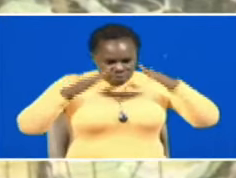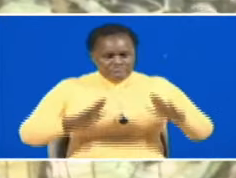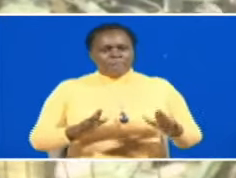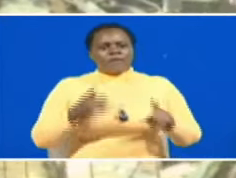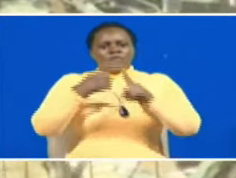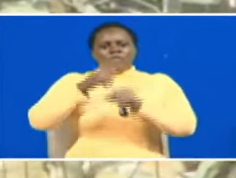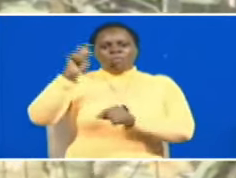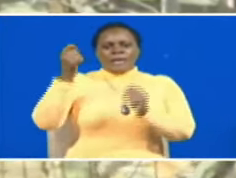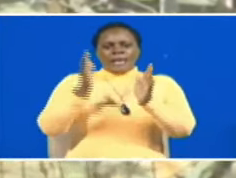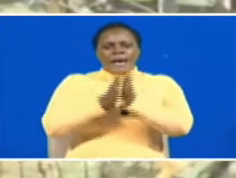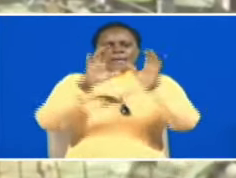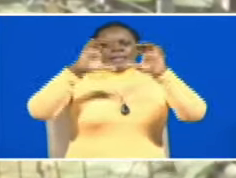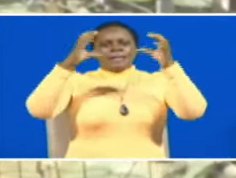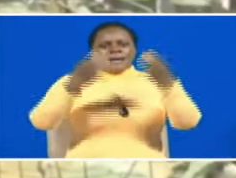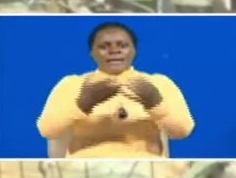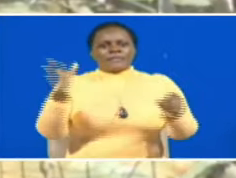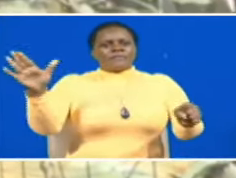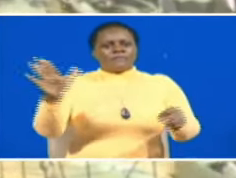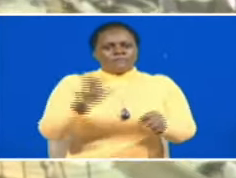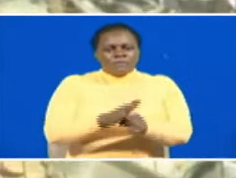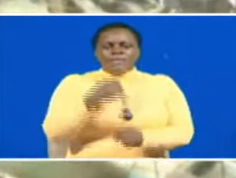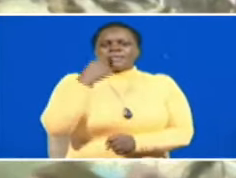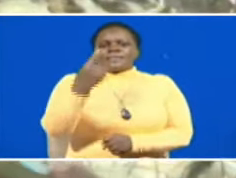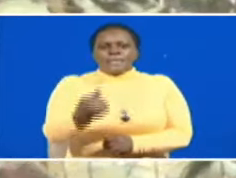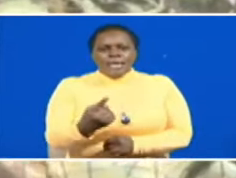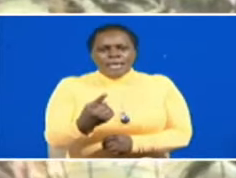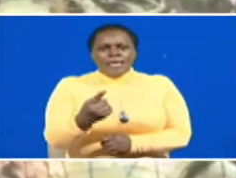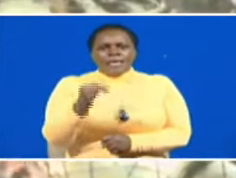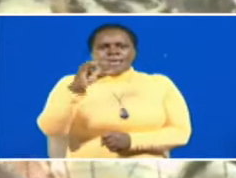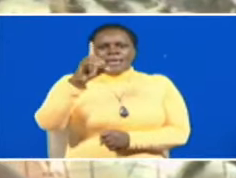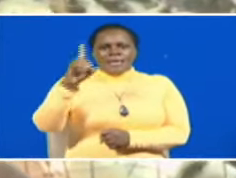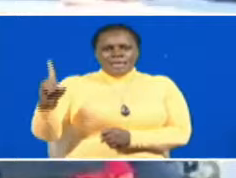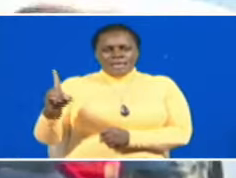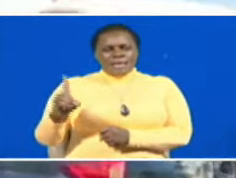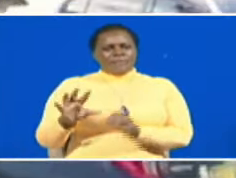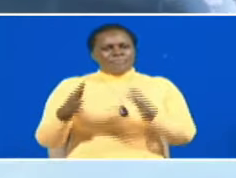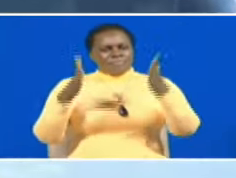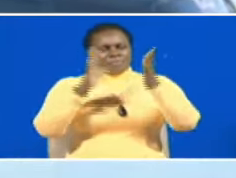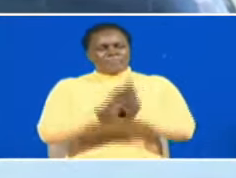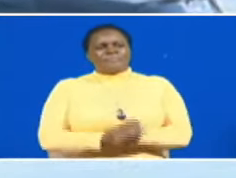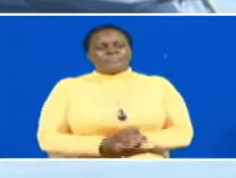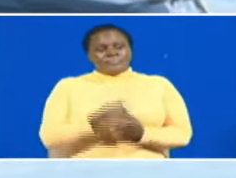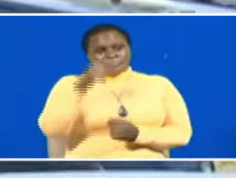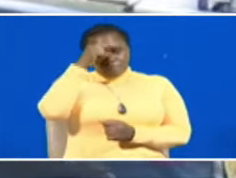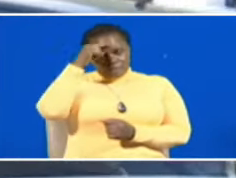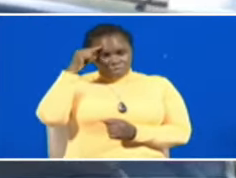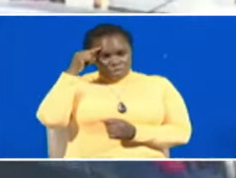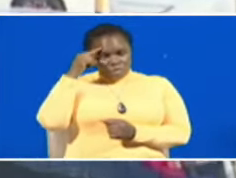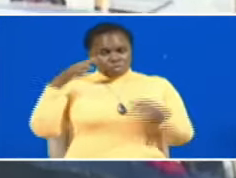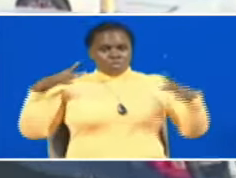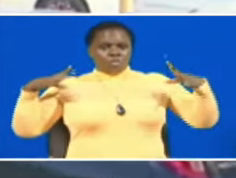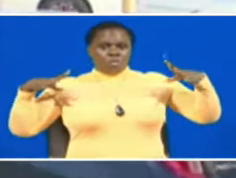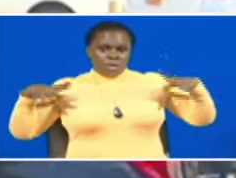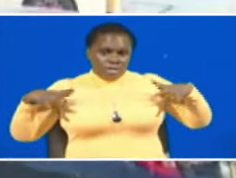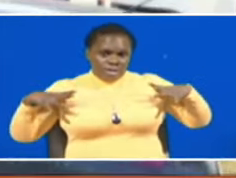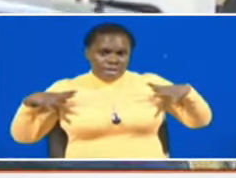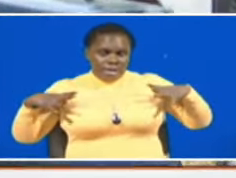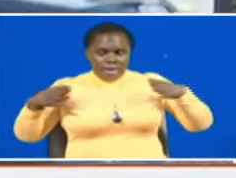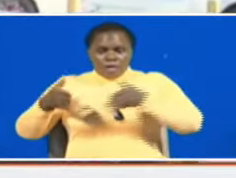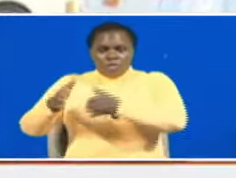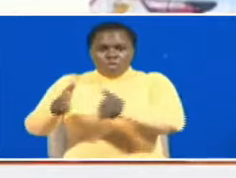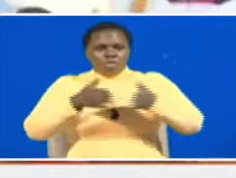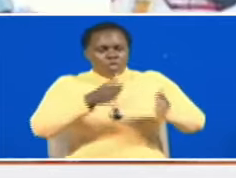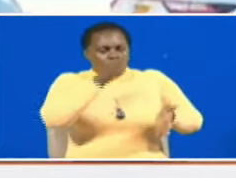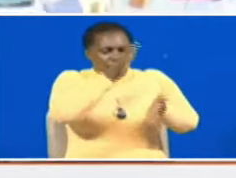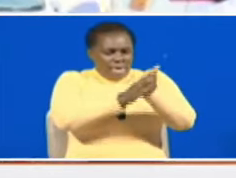from Kenya and all over the world, I say Eid Mubarak Sa'id. And because it was a holiday, the streets